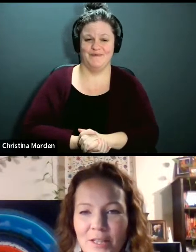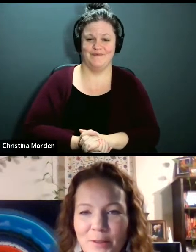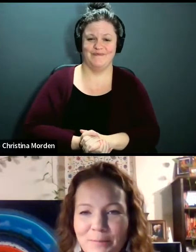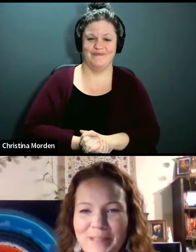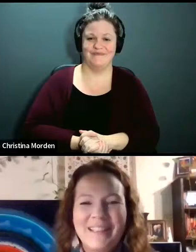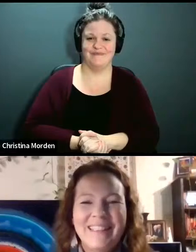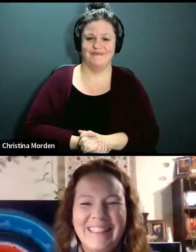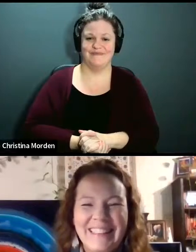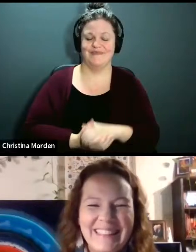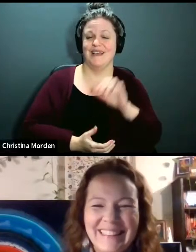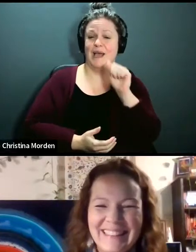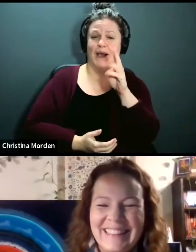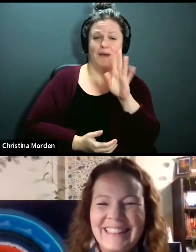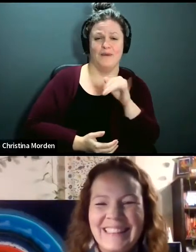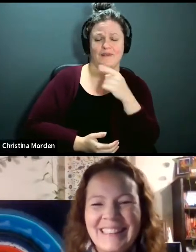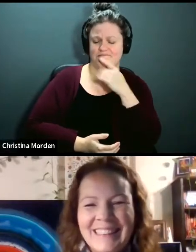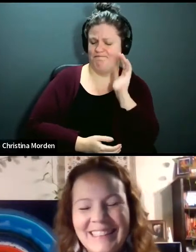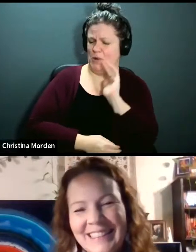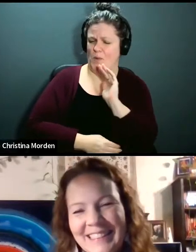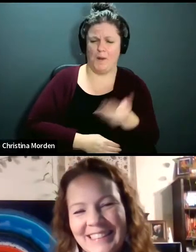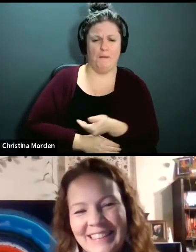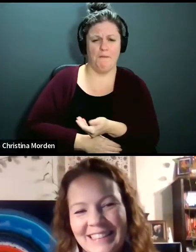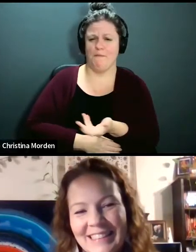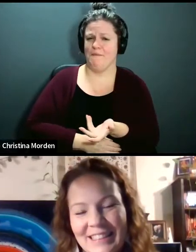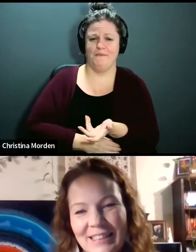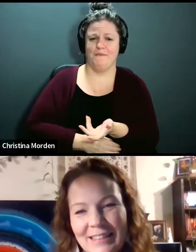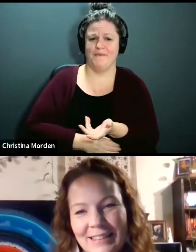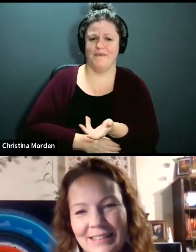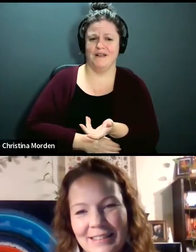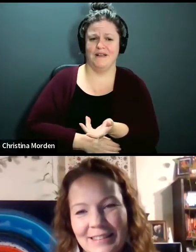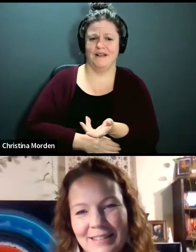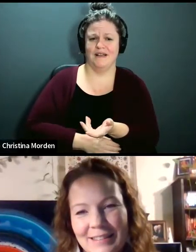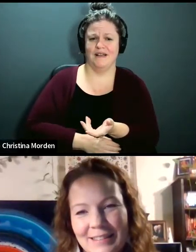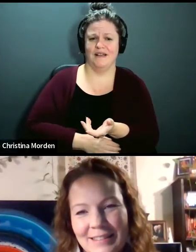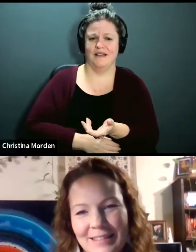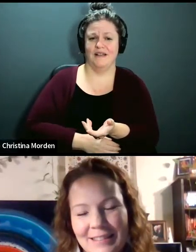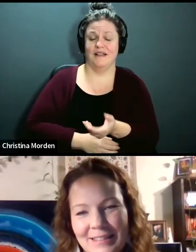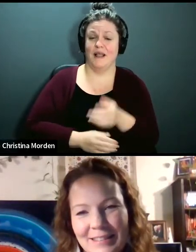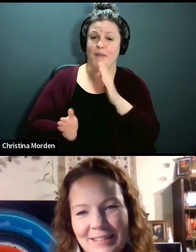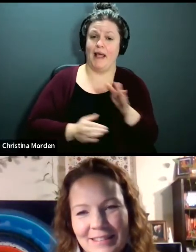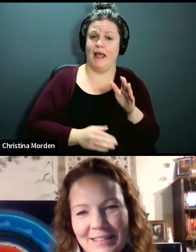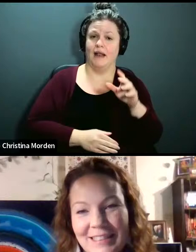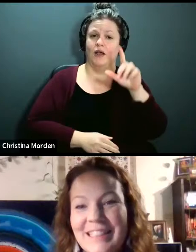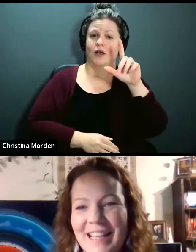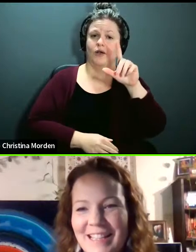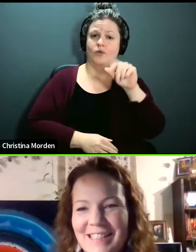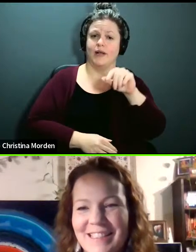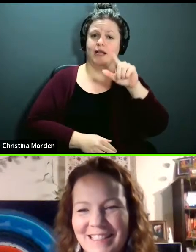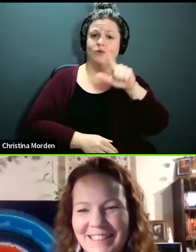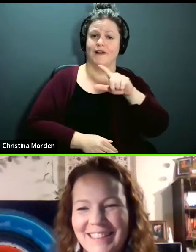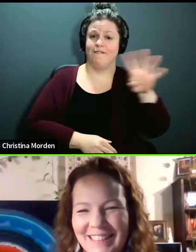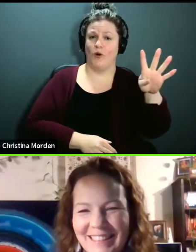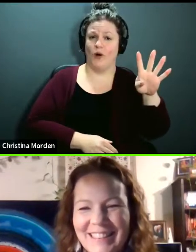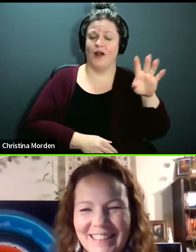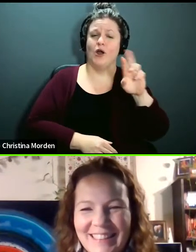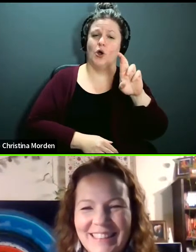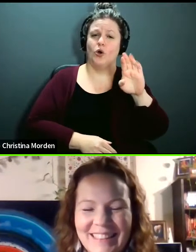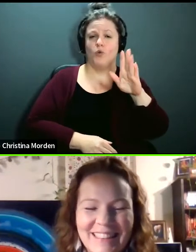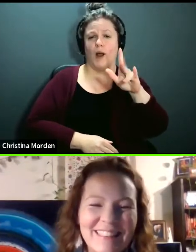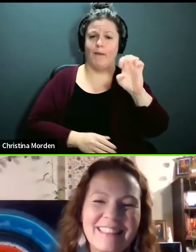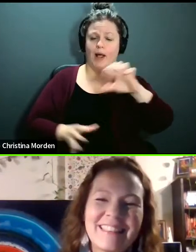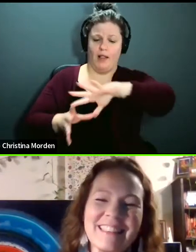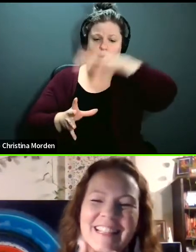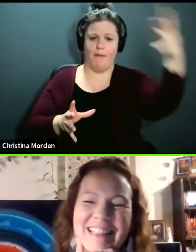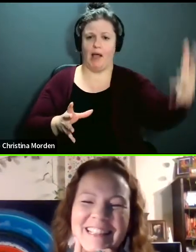thank you welcome I'm you know 20 what is it 2024 Rebel Rebel tour yes close